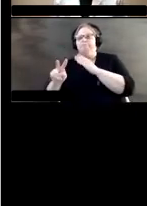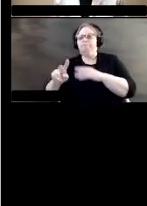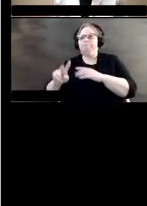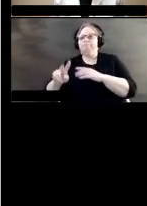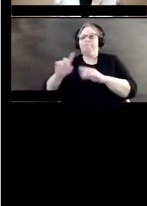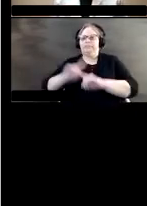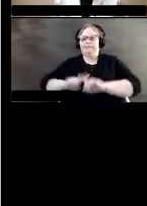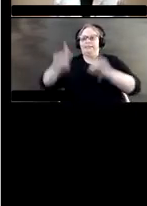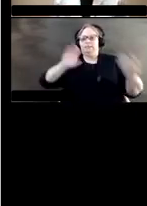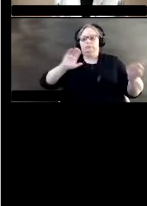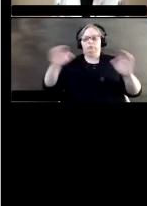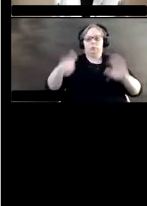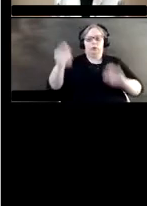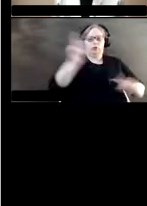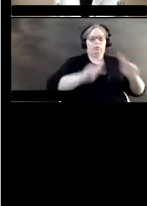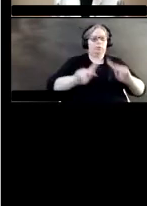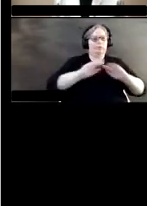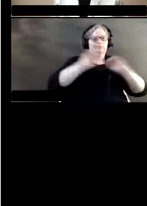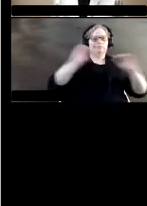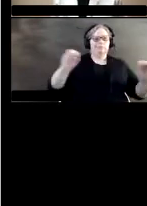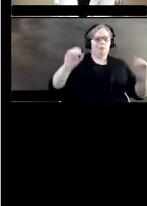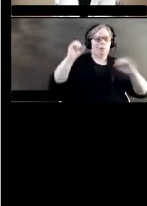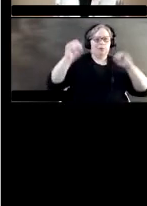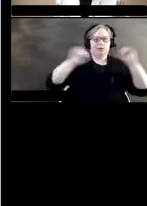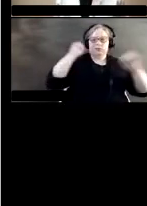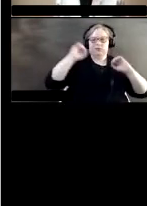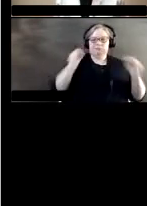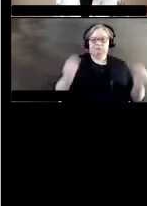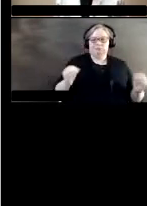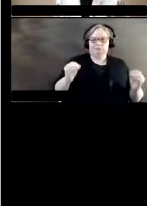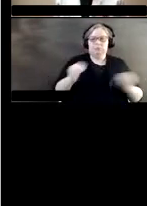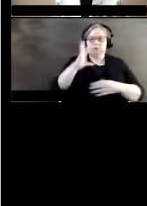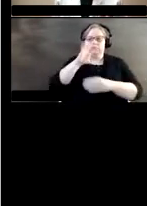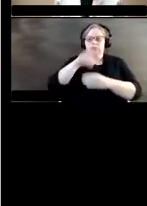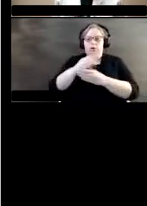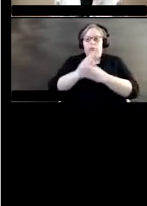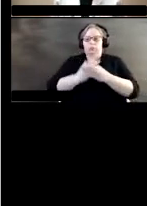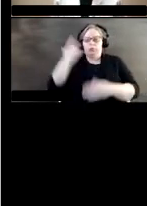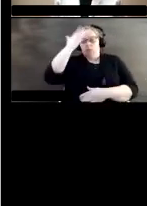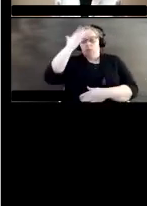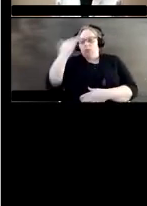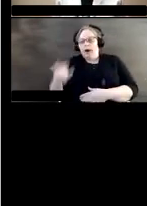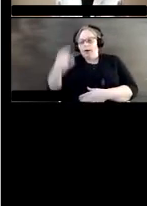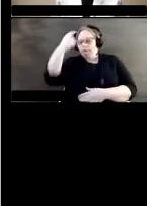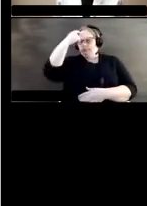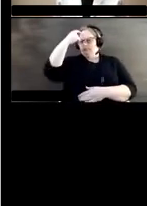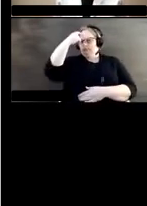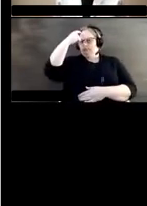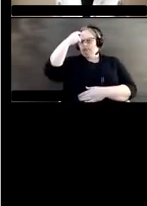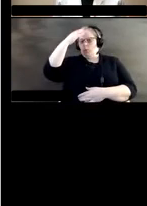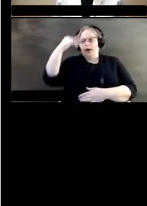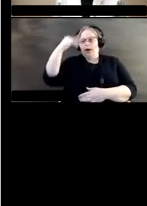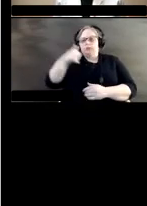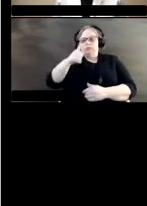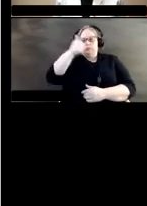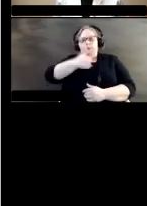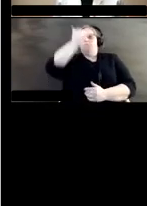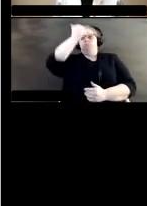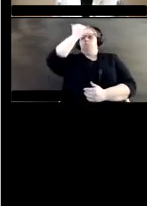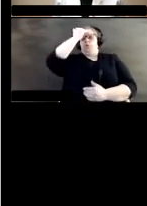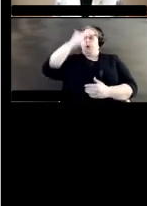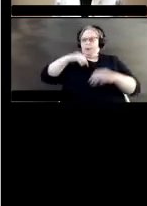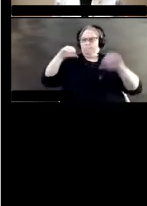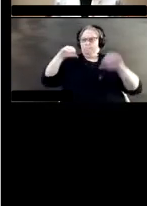not exercising. Part of that is a mental state, because you know you can feel you're doing something to improve your